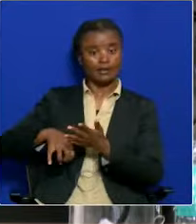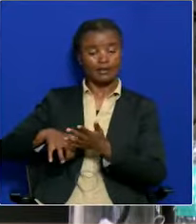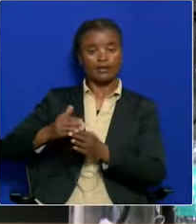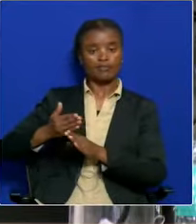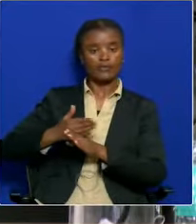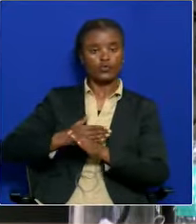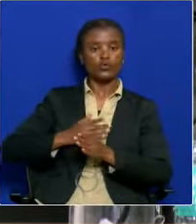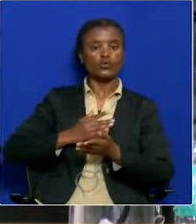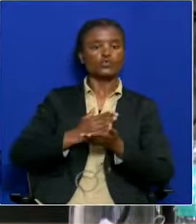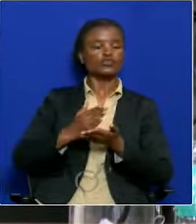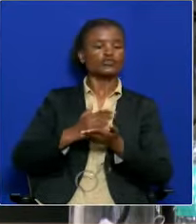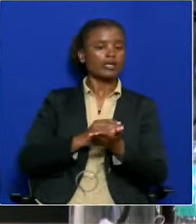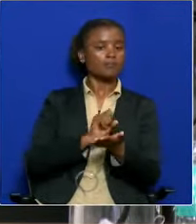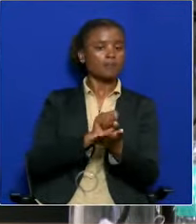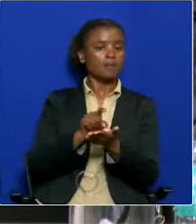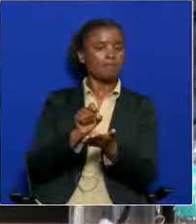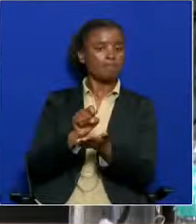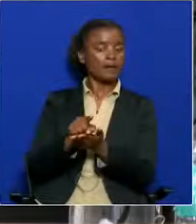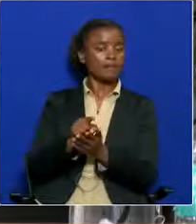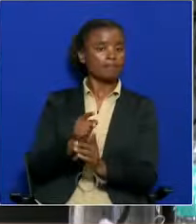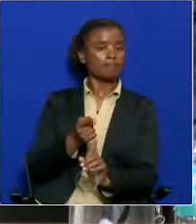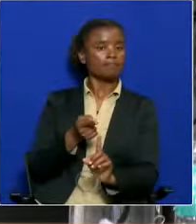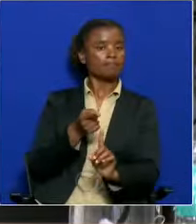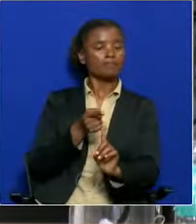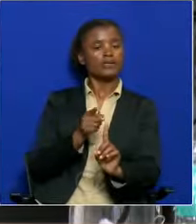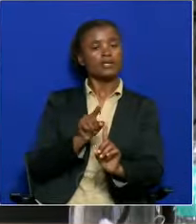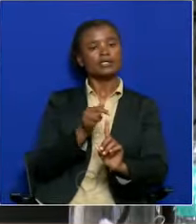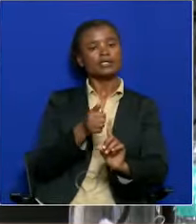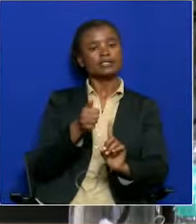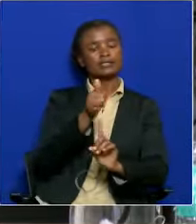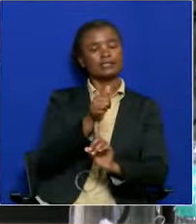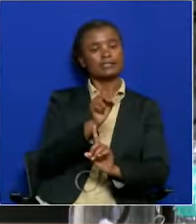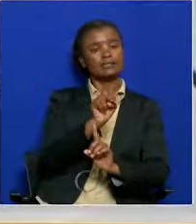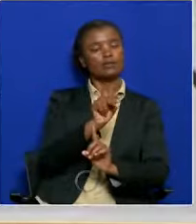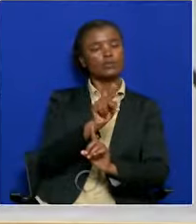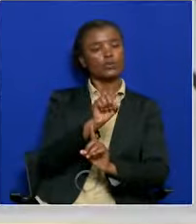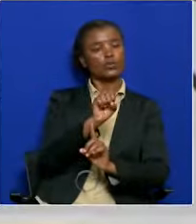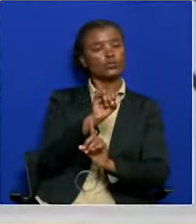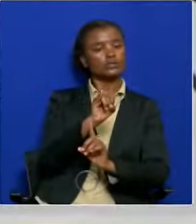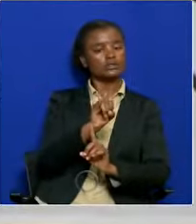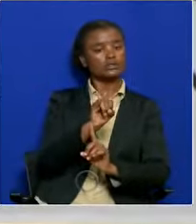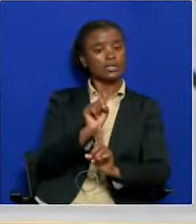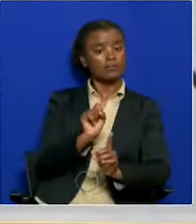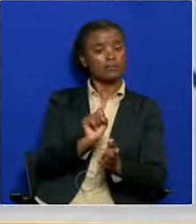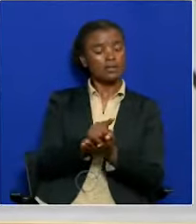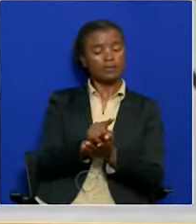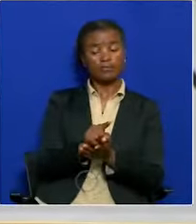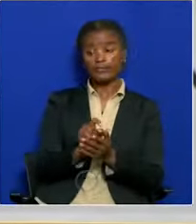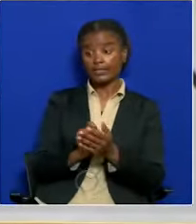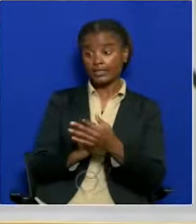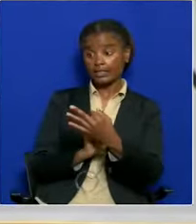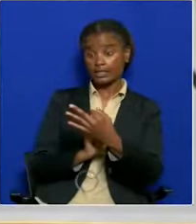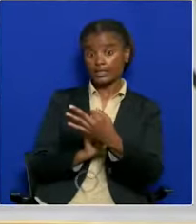you to Sergeant Nkosi. 3. Yes. 3, not